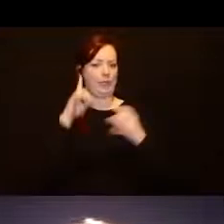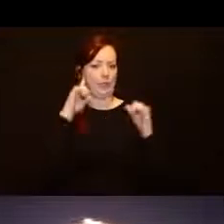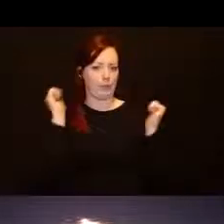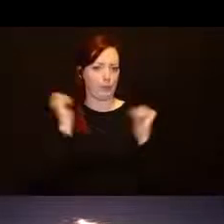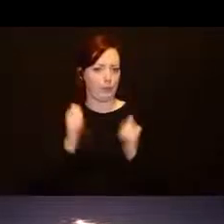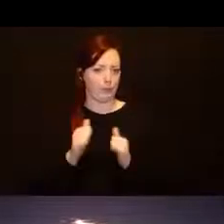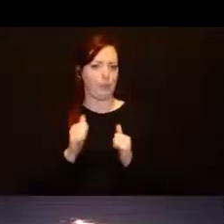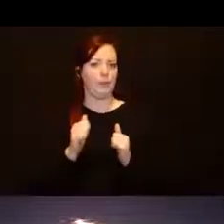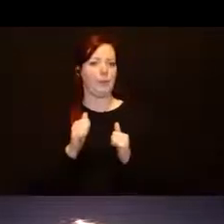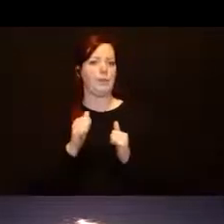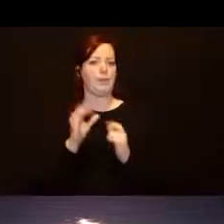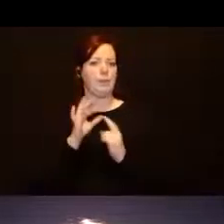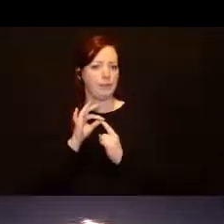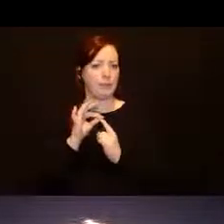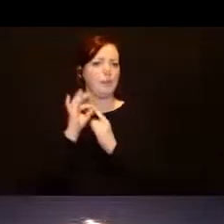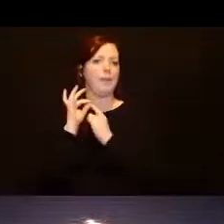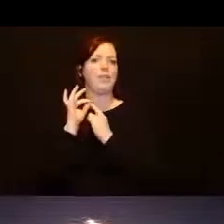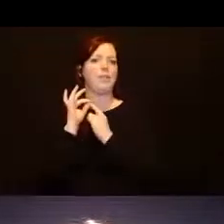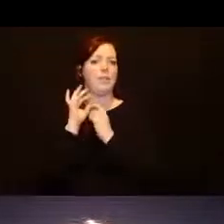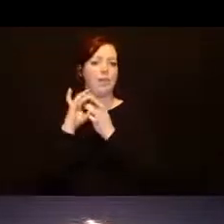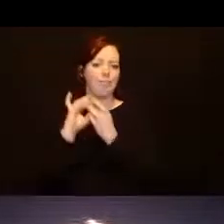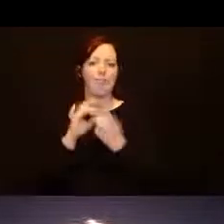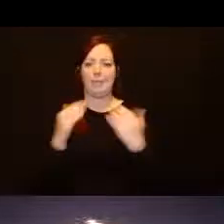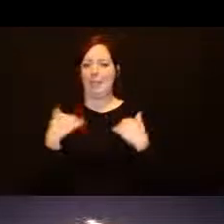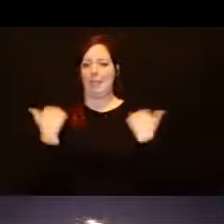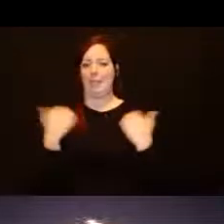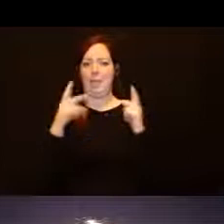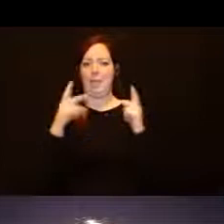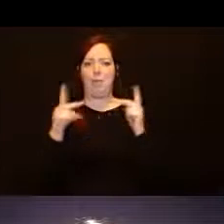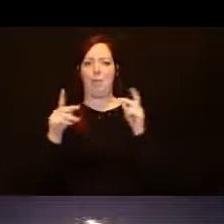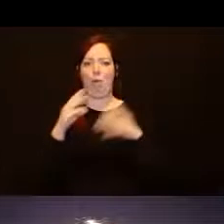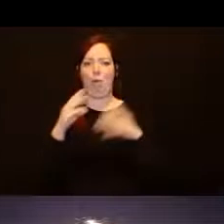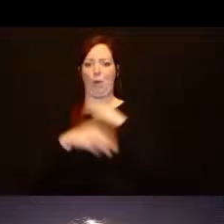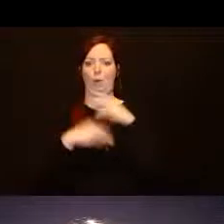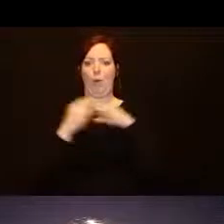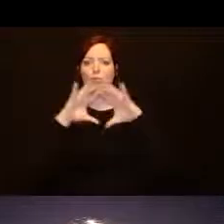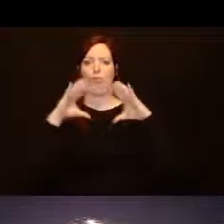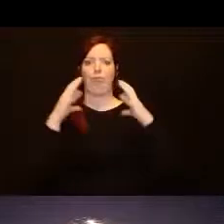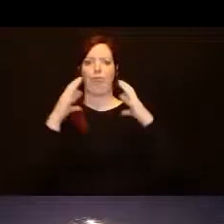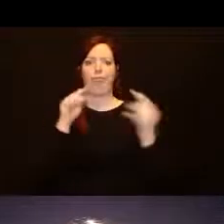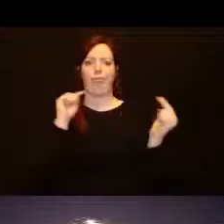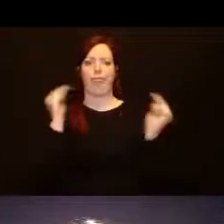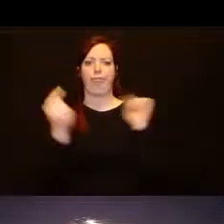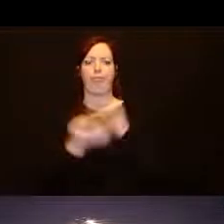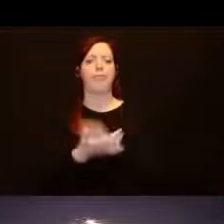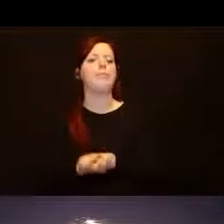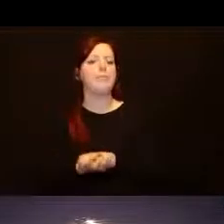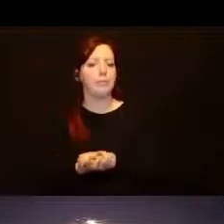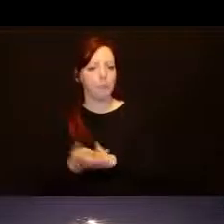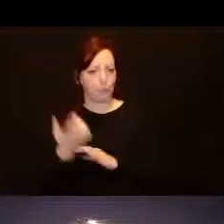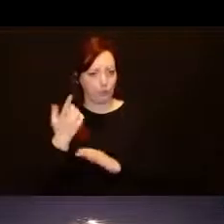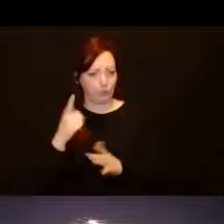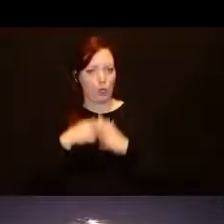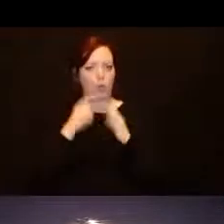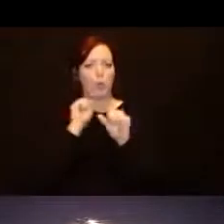especially among the young population globally. So we started working with WHO, and